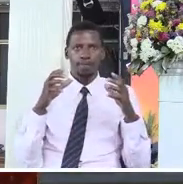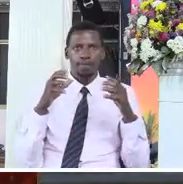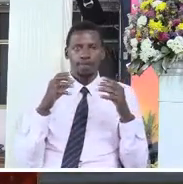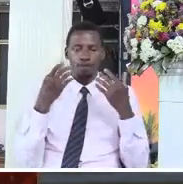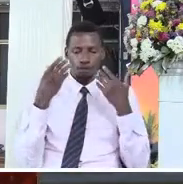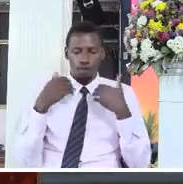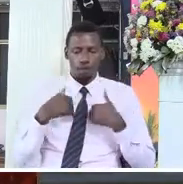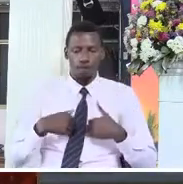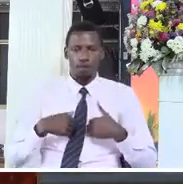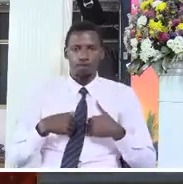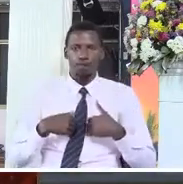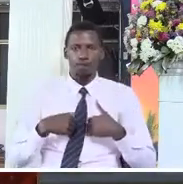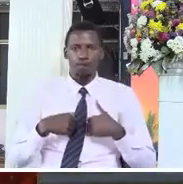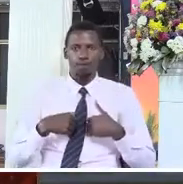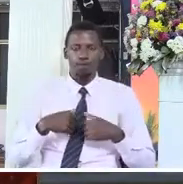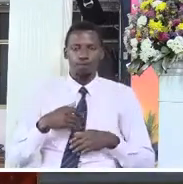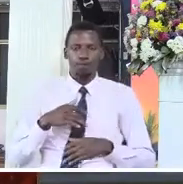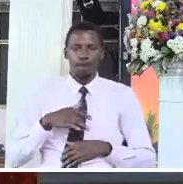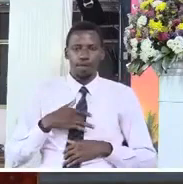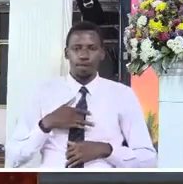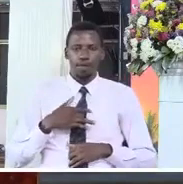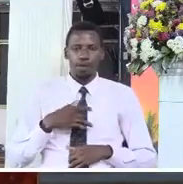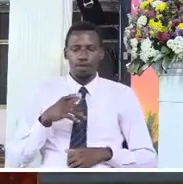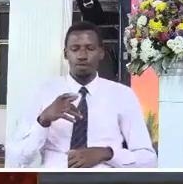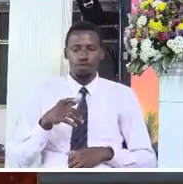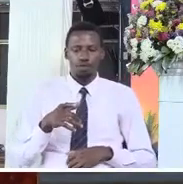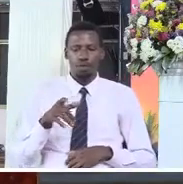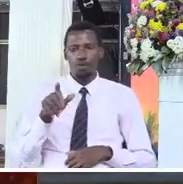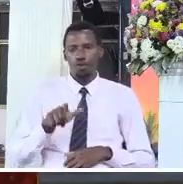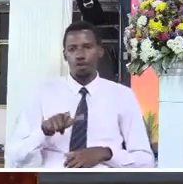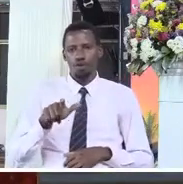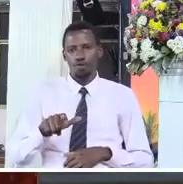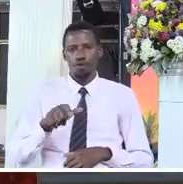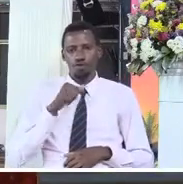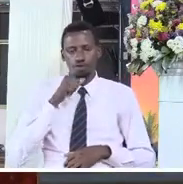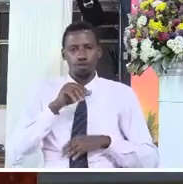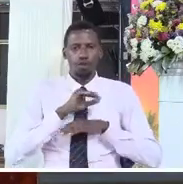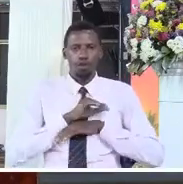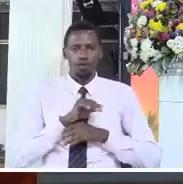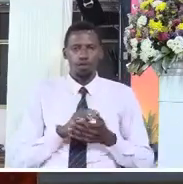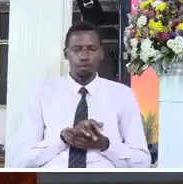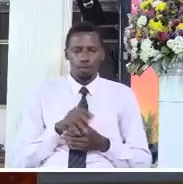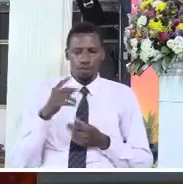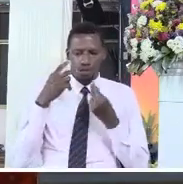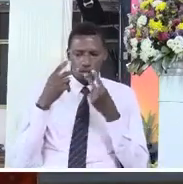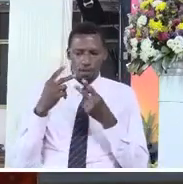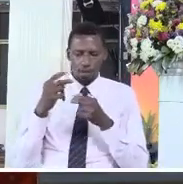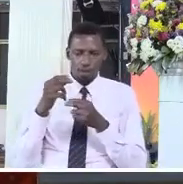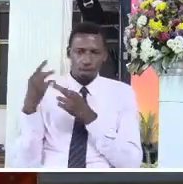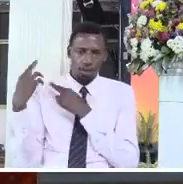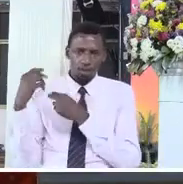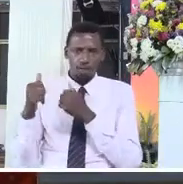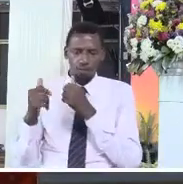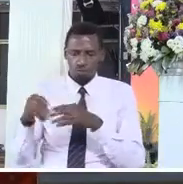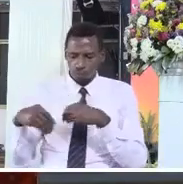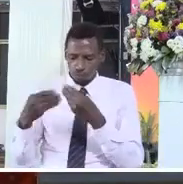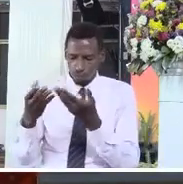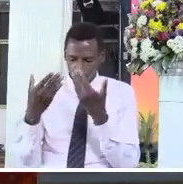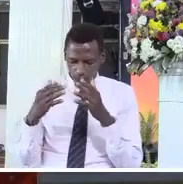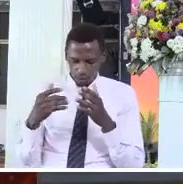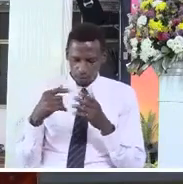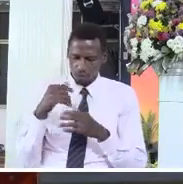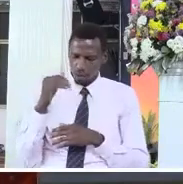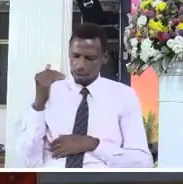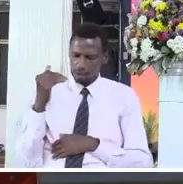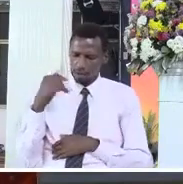for me, is feeling insufficient. You will look at a task that you're given and you're like, am I